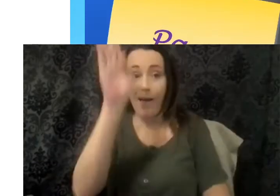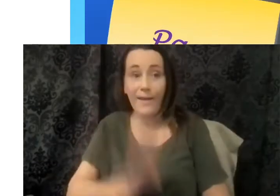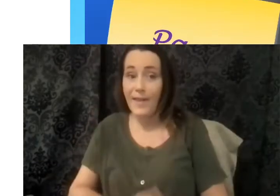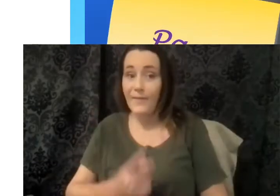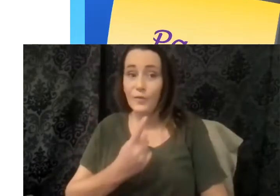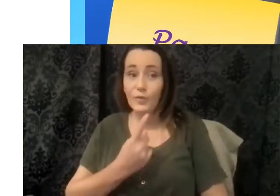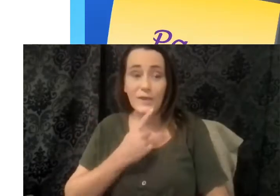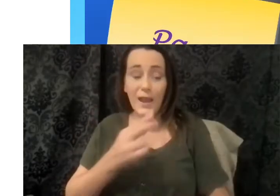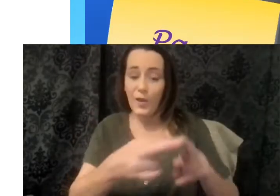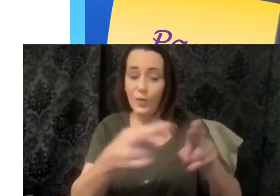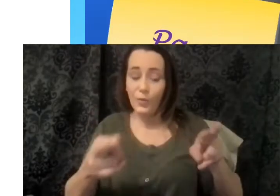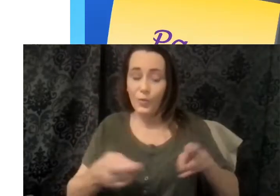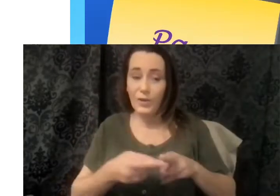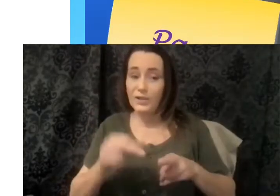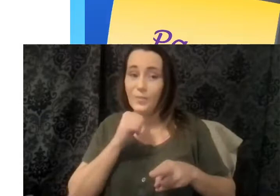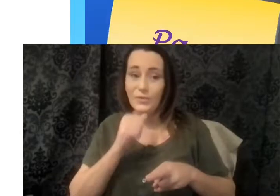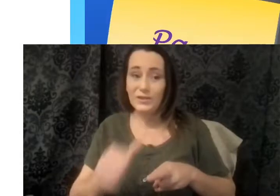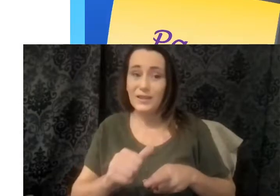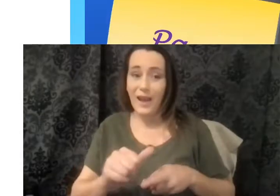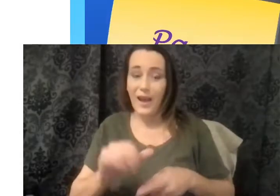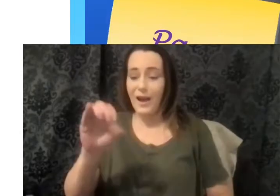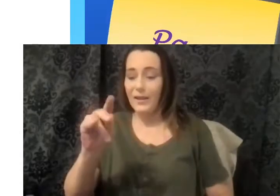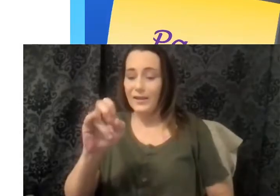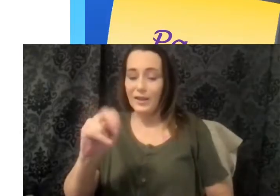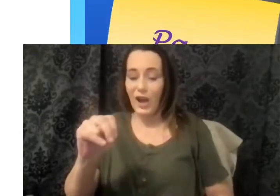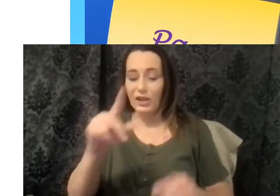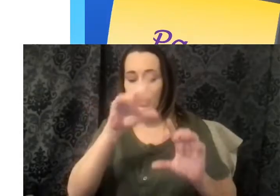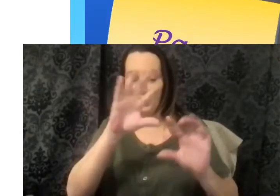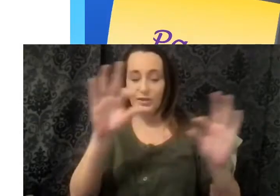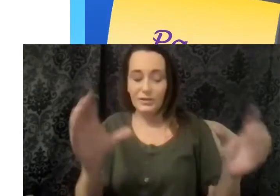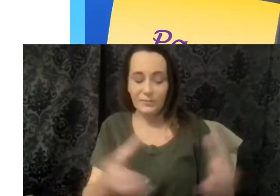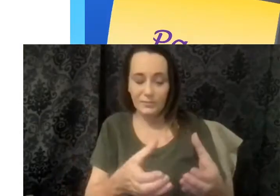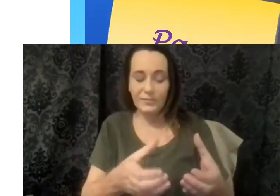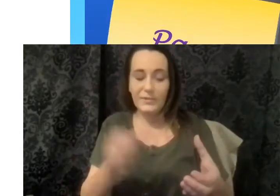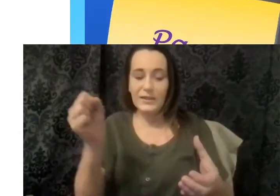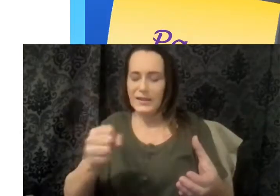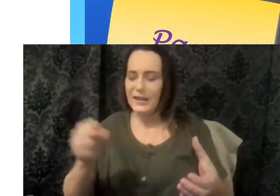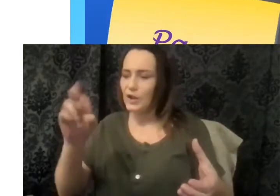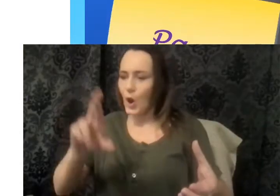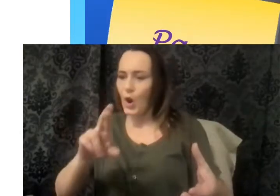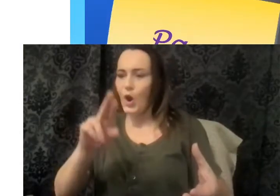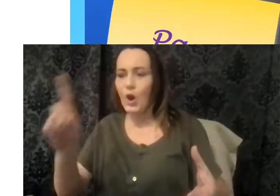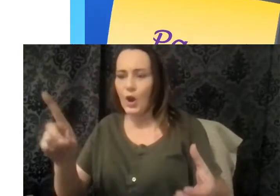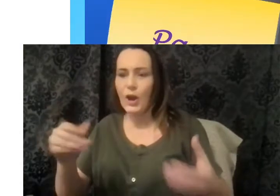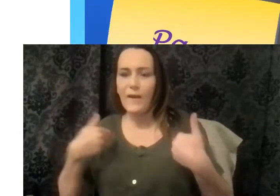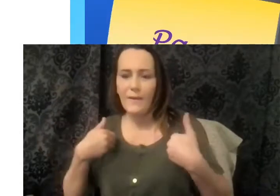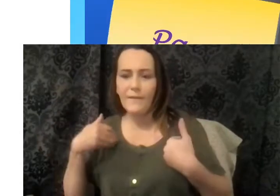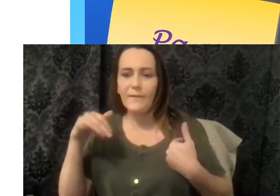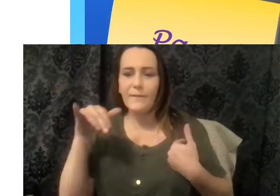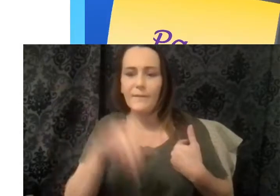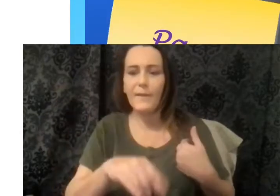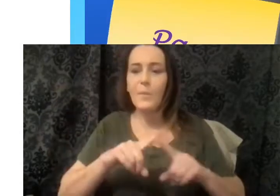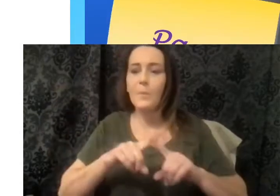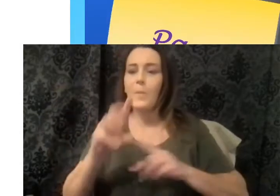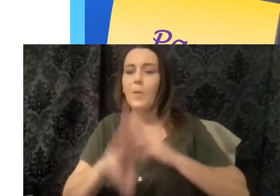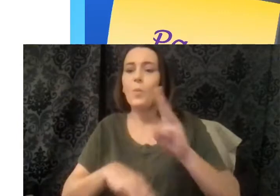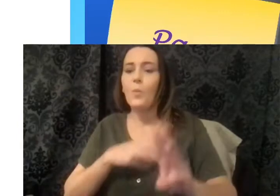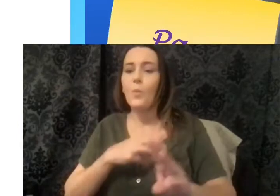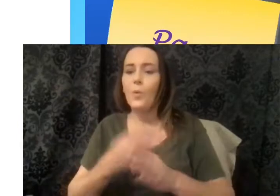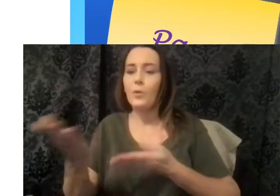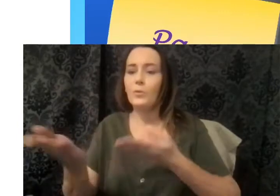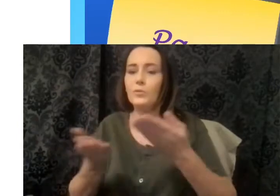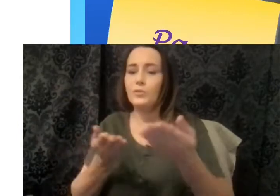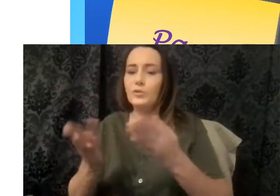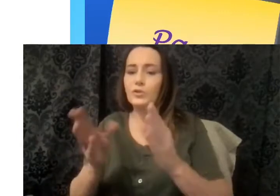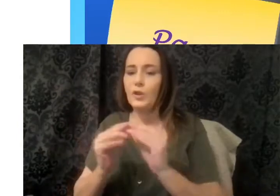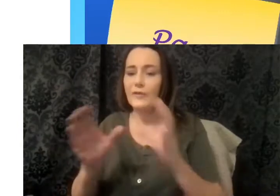conscience. The regional delegate absolutely carries the conscience of their region, but the World Service Conference is